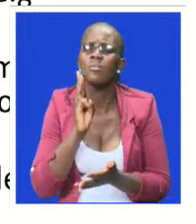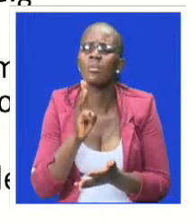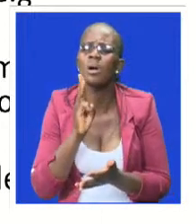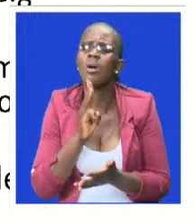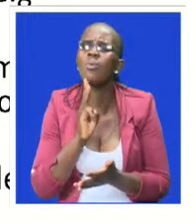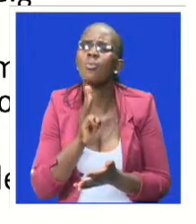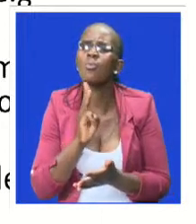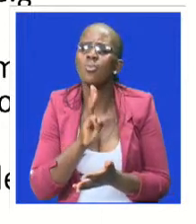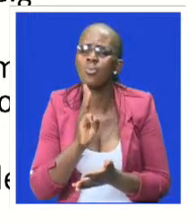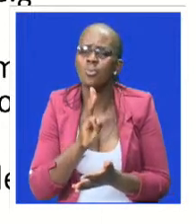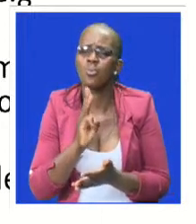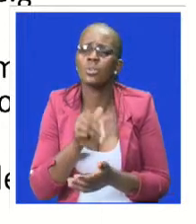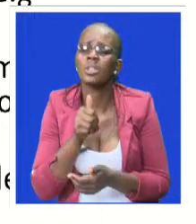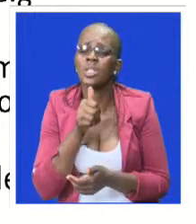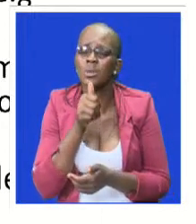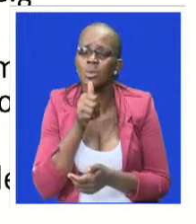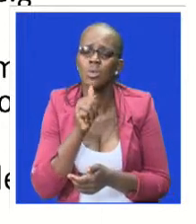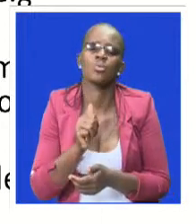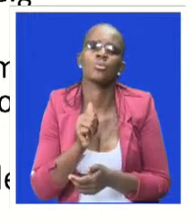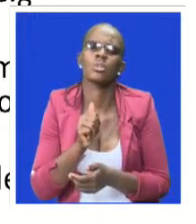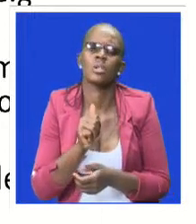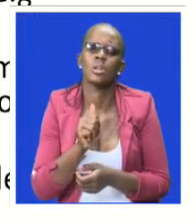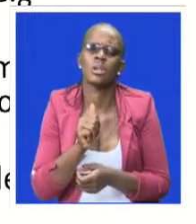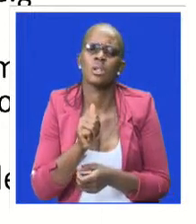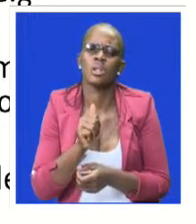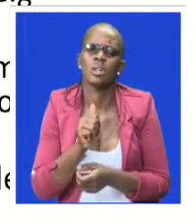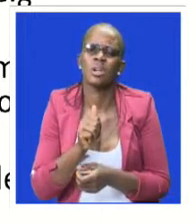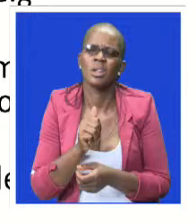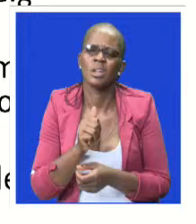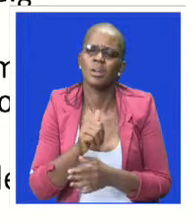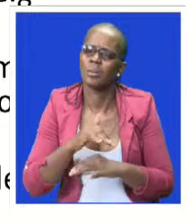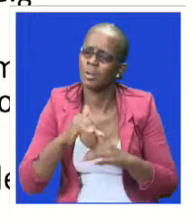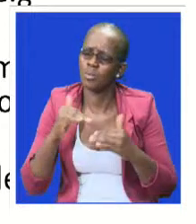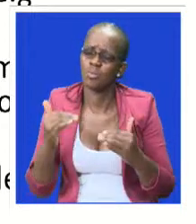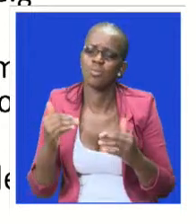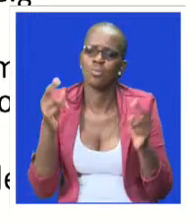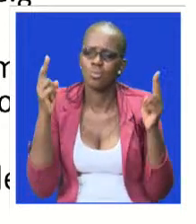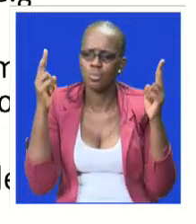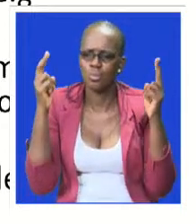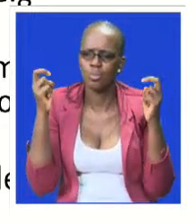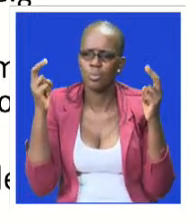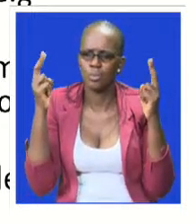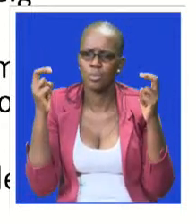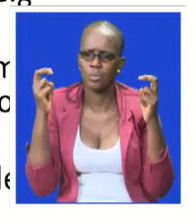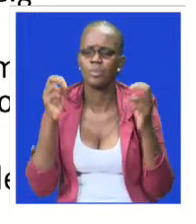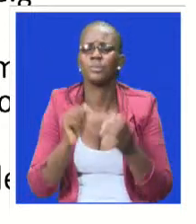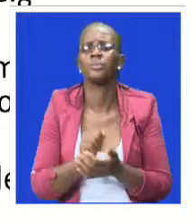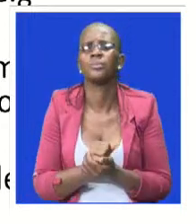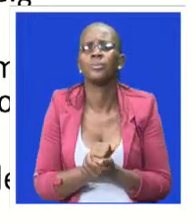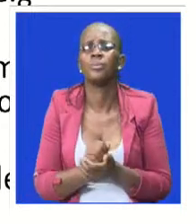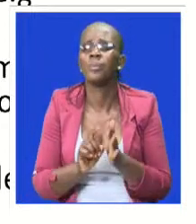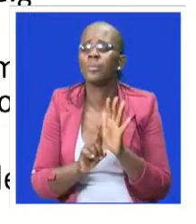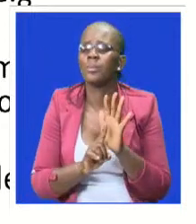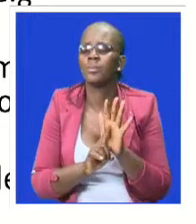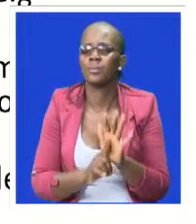words that are mostly found in the lesson. For instance,